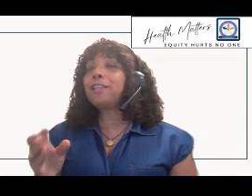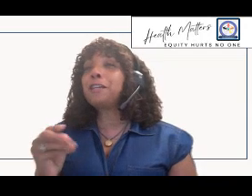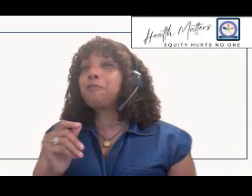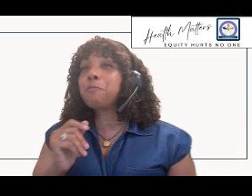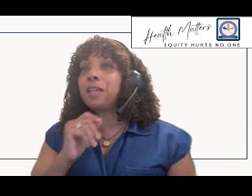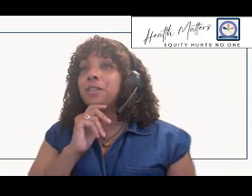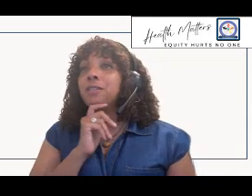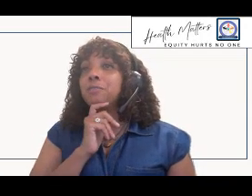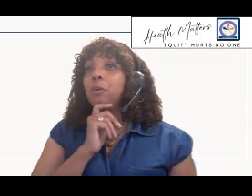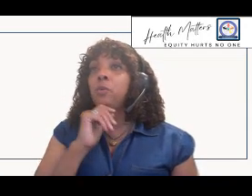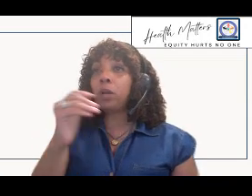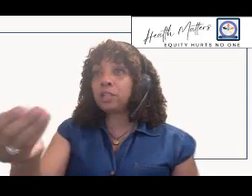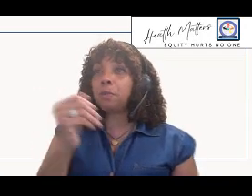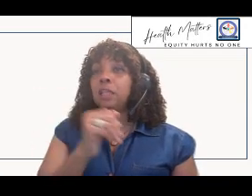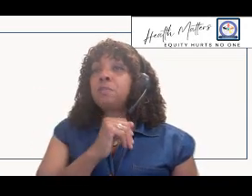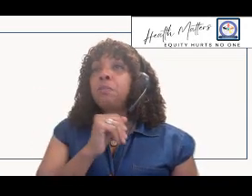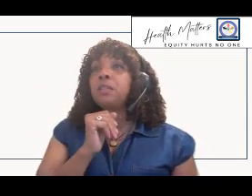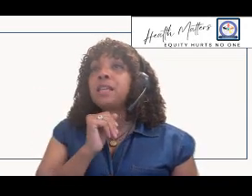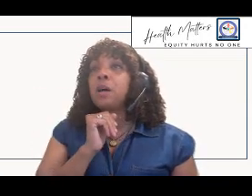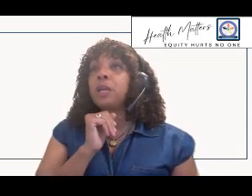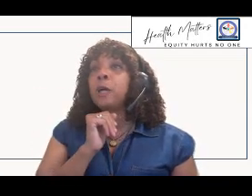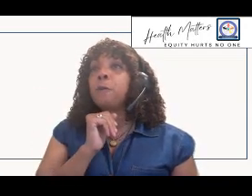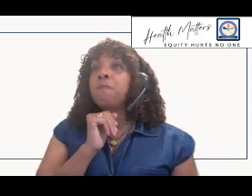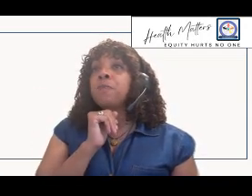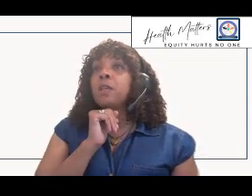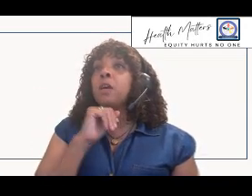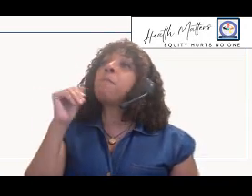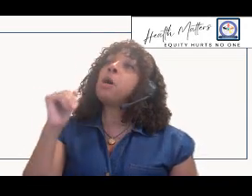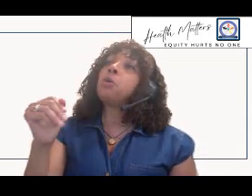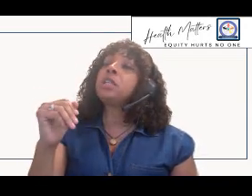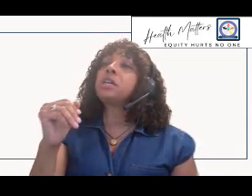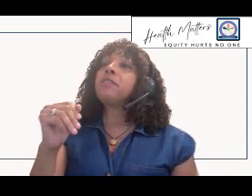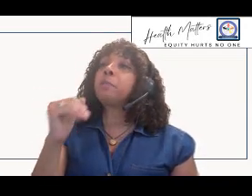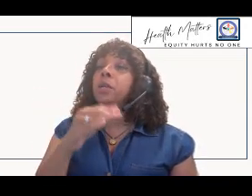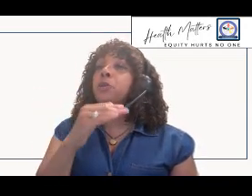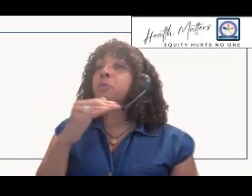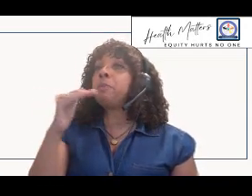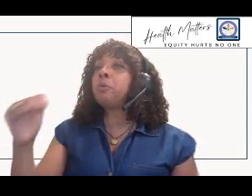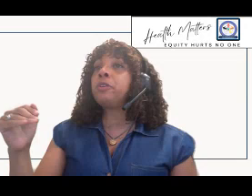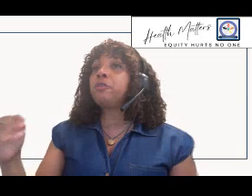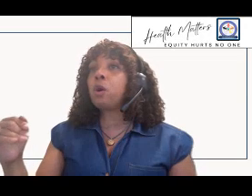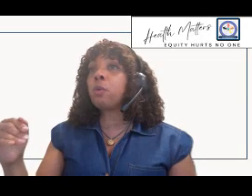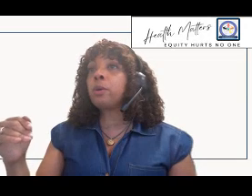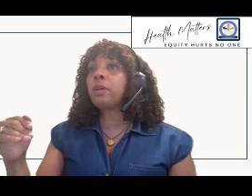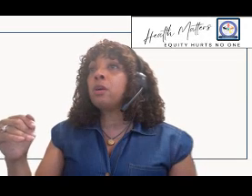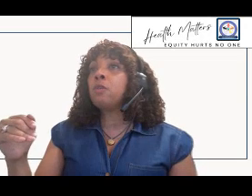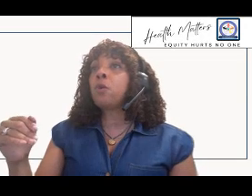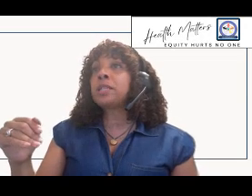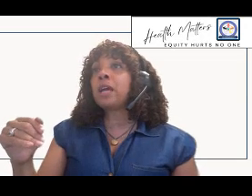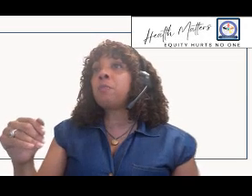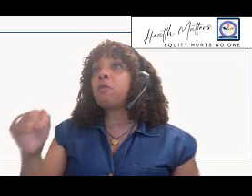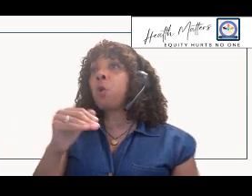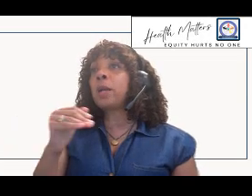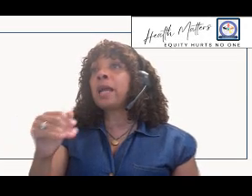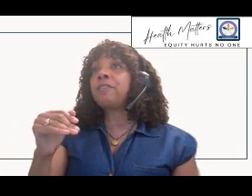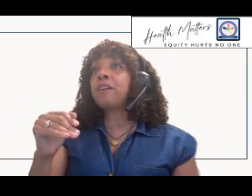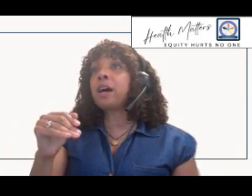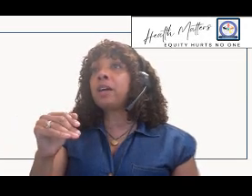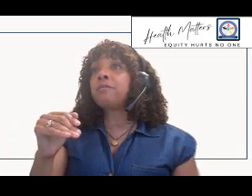was conflicting information, but we wanted to at least put this out there. Components of it appear to be moving forward. For